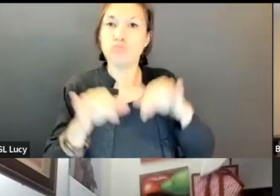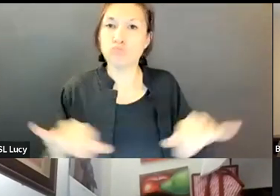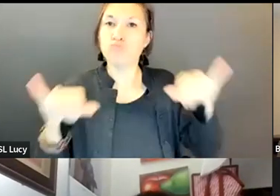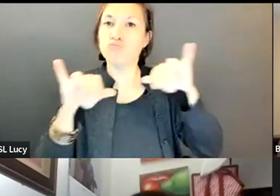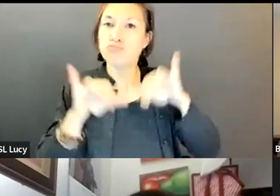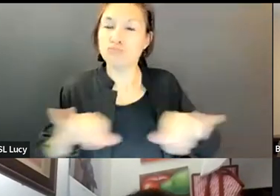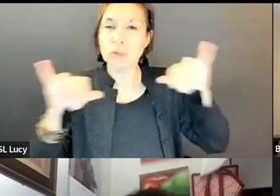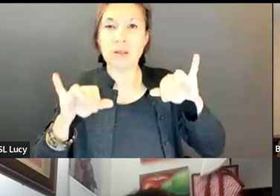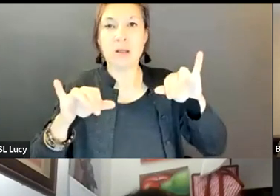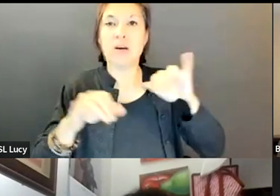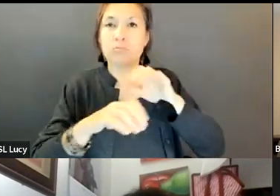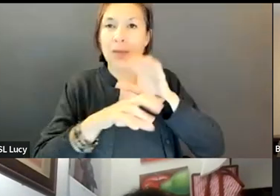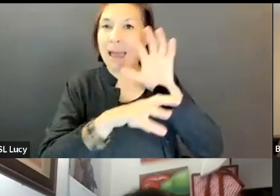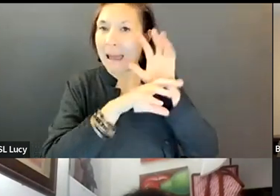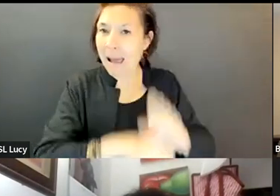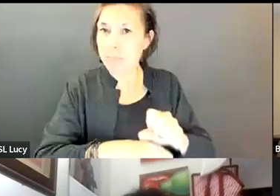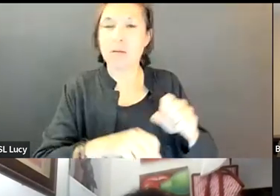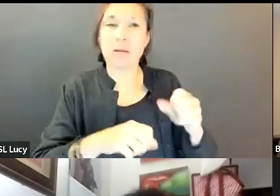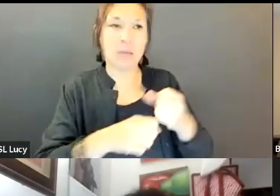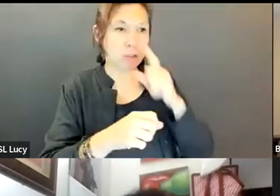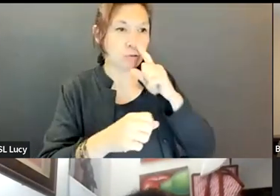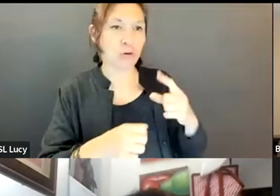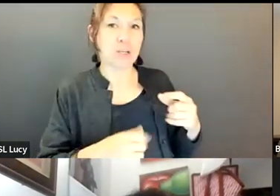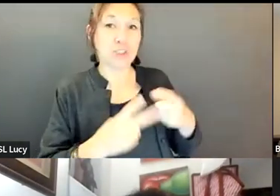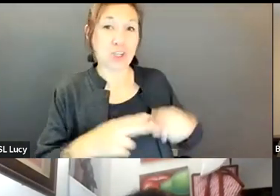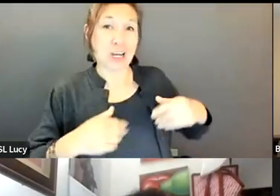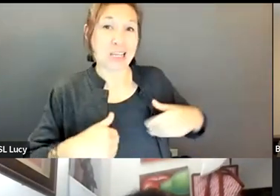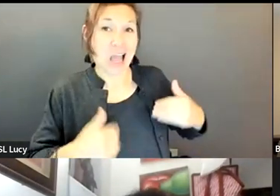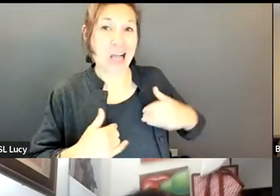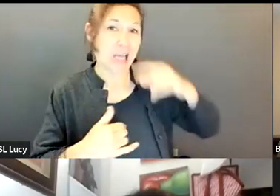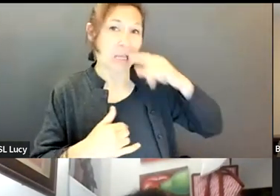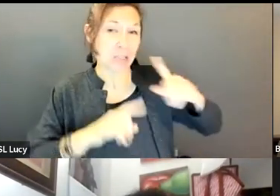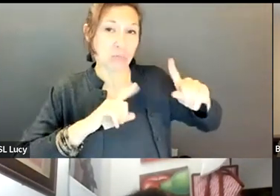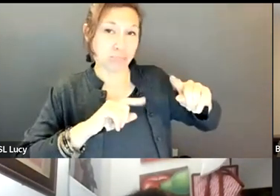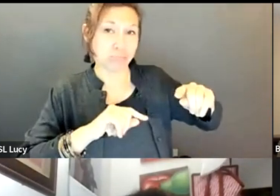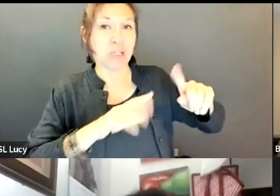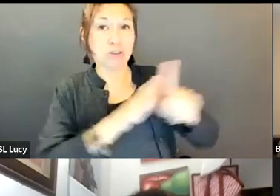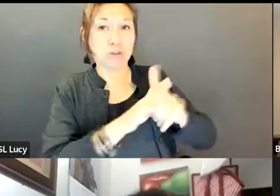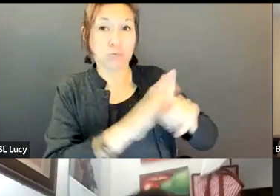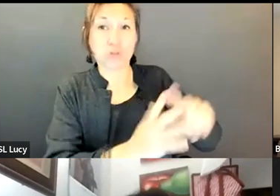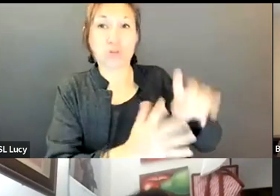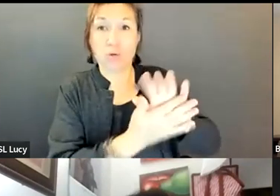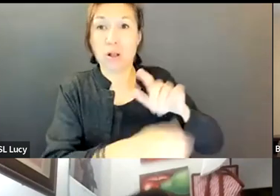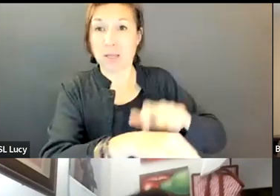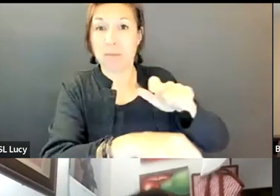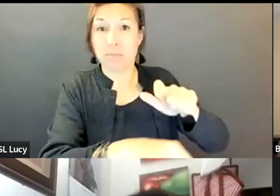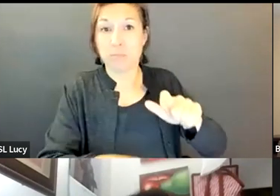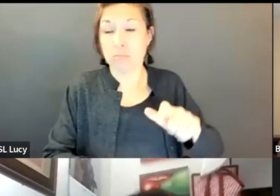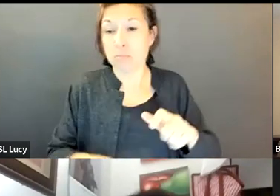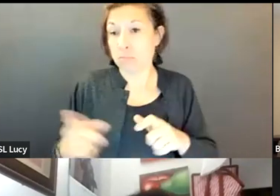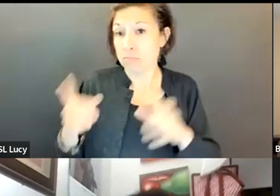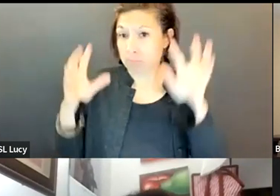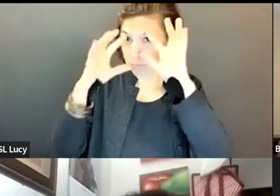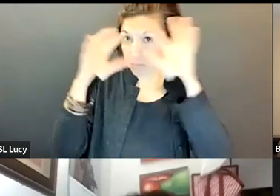attendance very young yeah superintendent Skipper I don't know if you want to jump in on that yeah I will